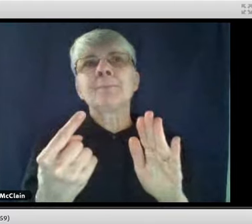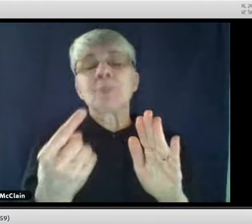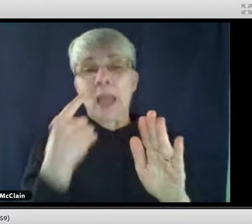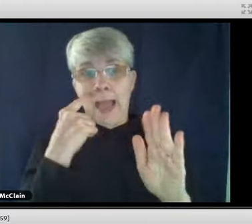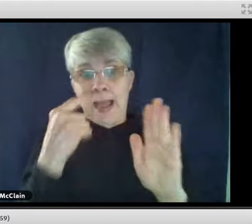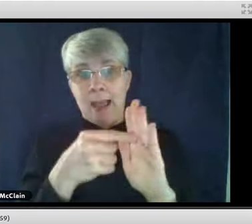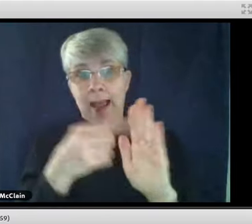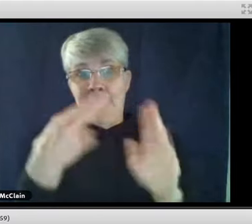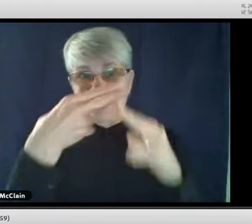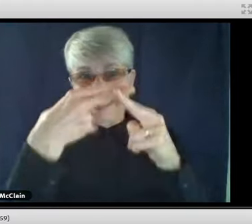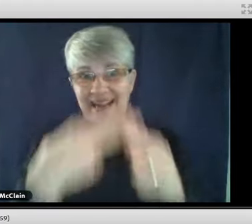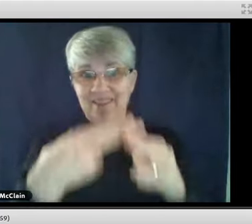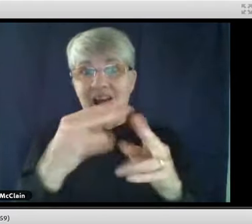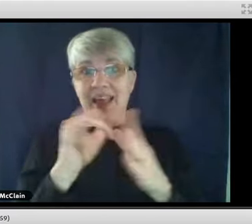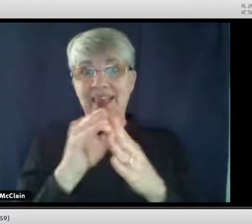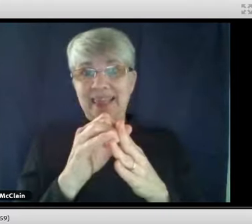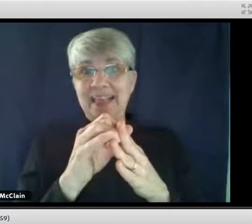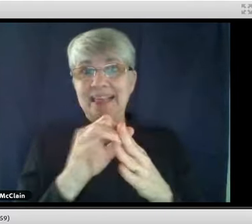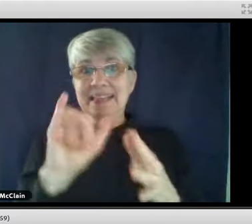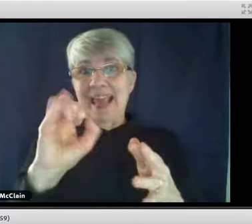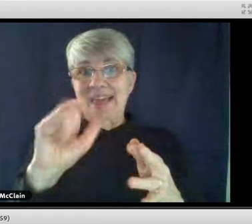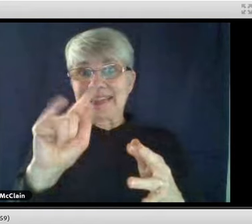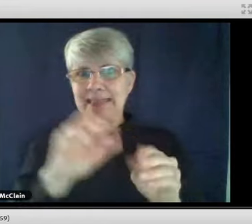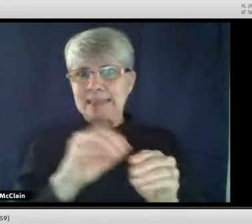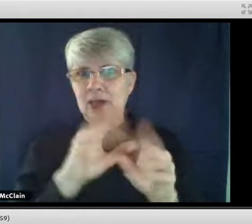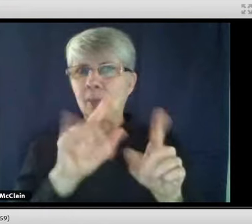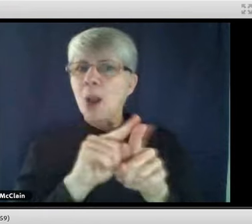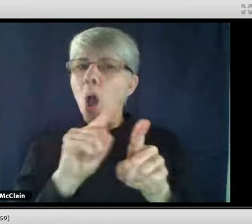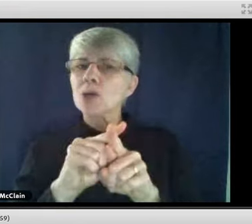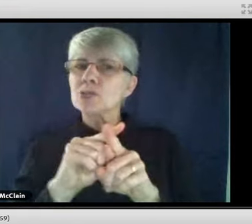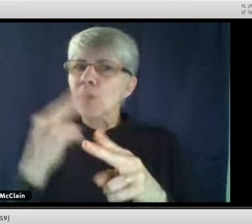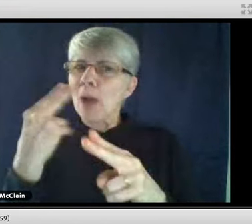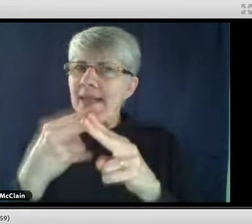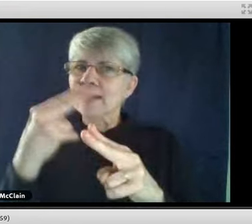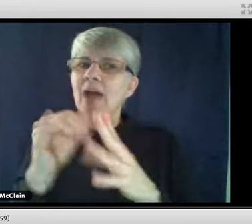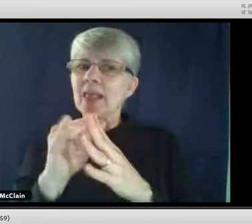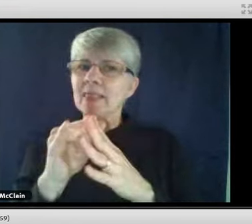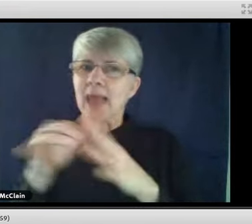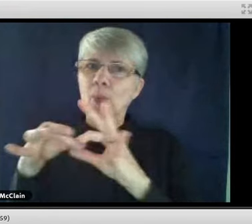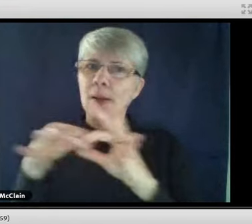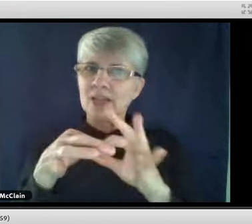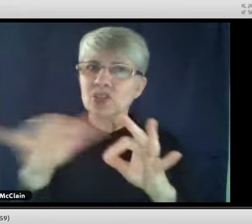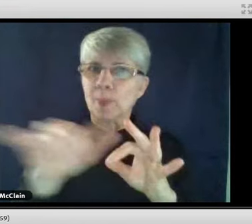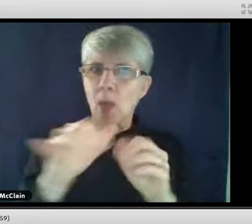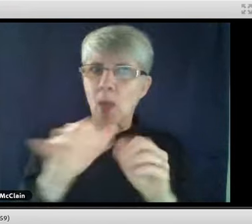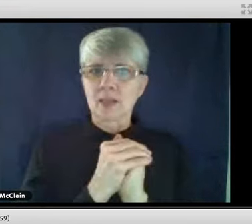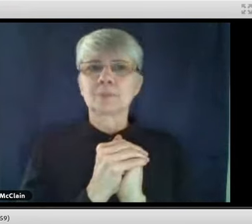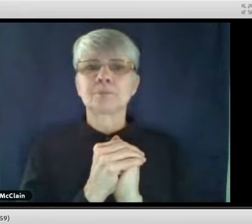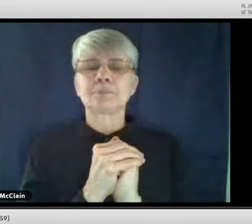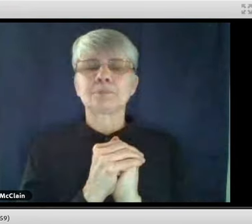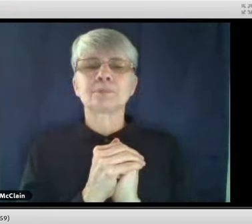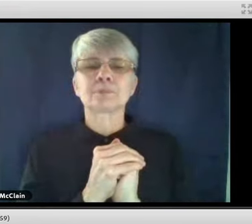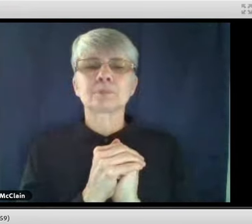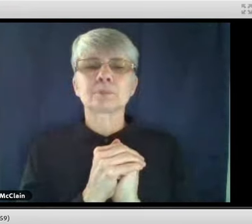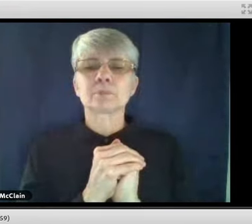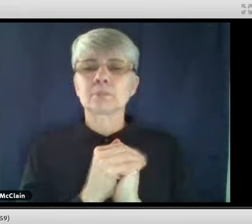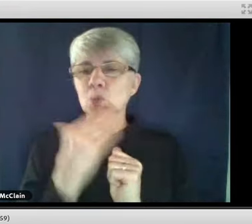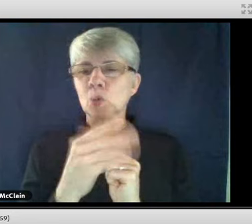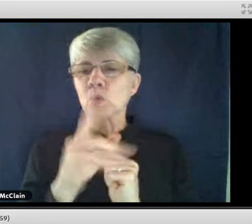identifying these entities clearly, but also clearly identifying the relationships as well. It's a good